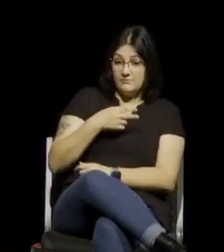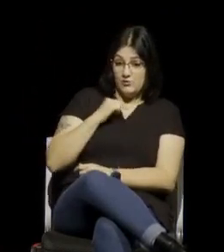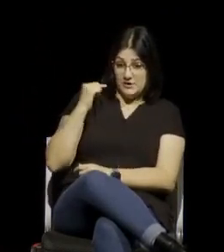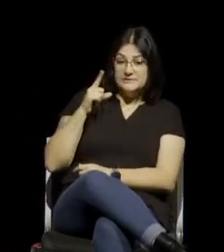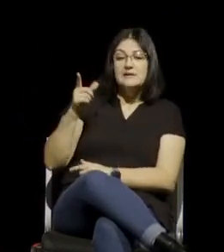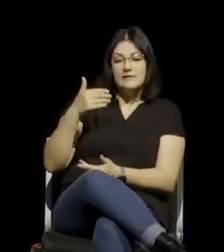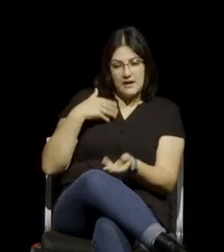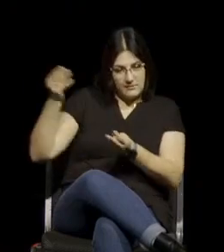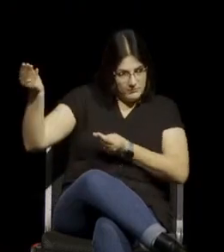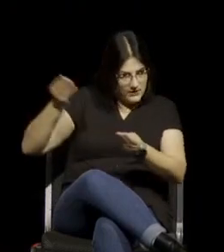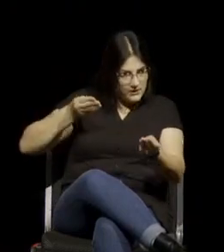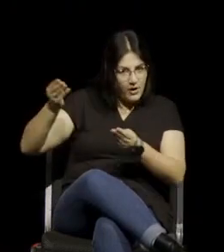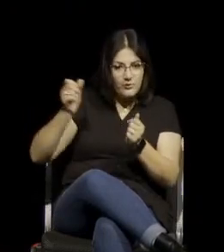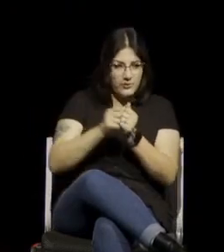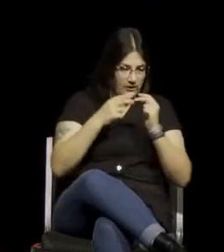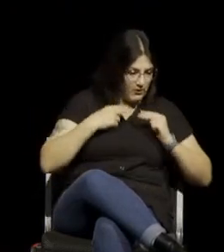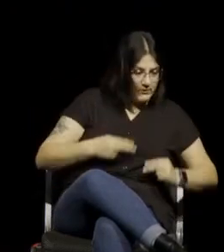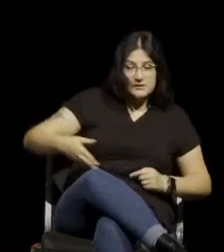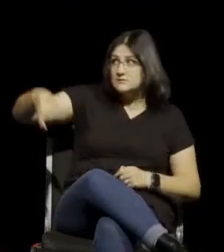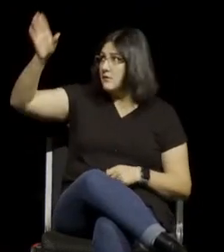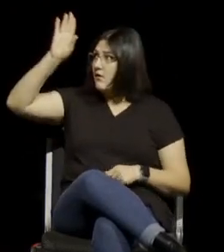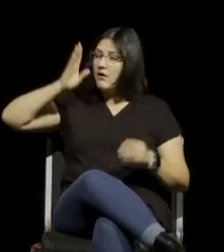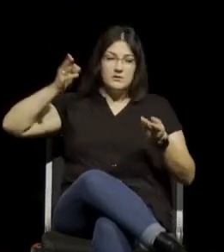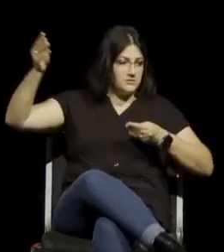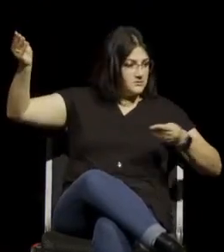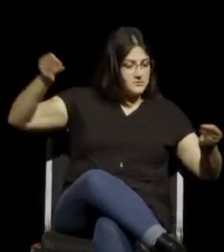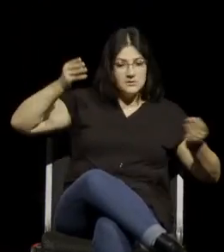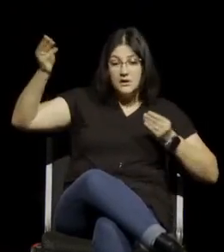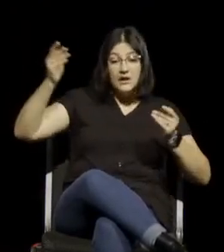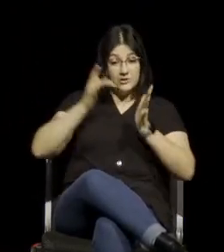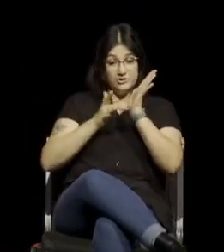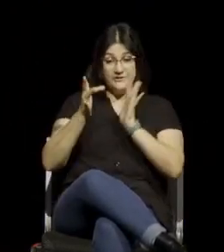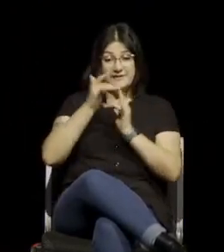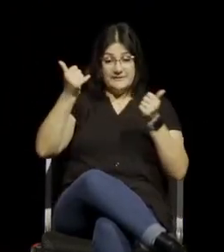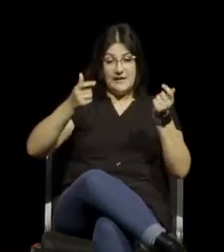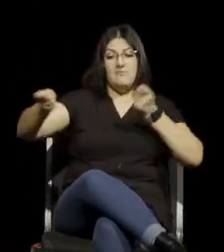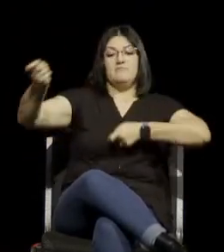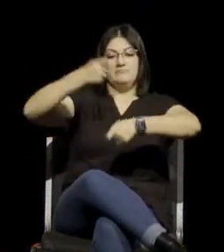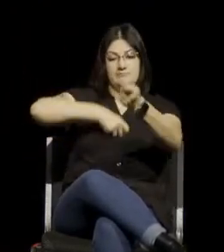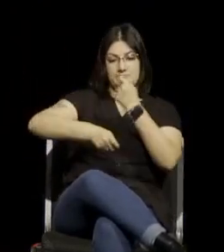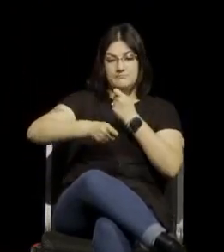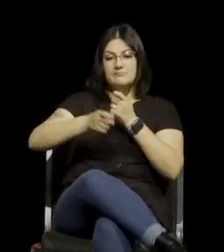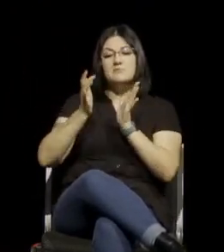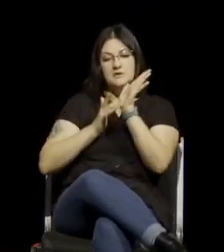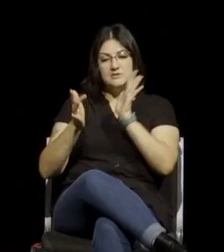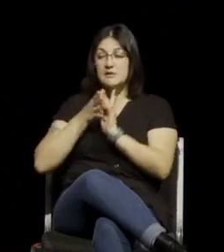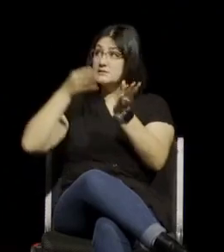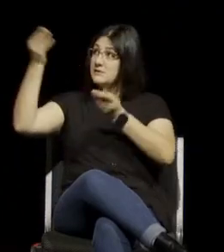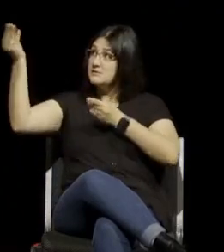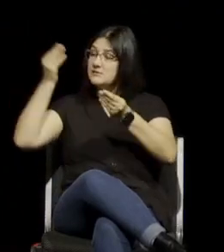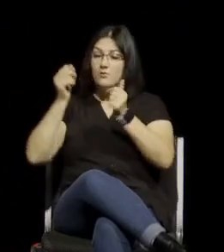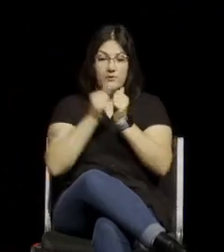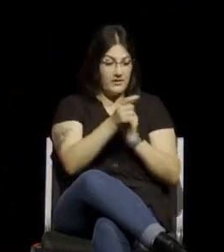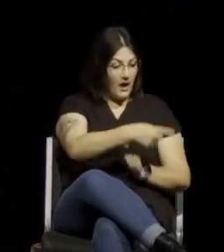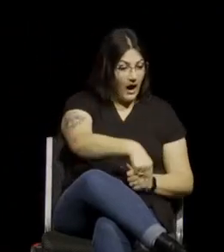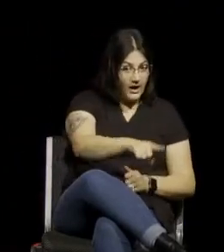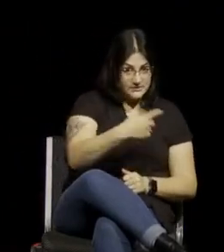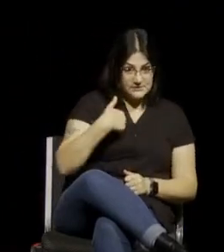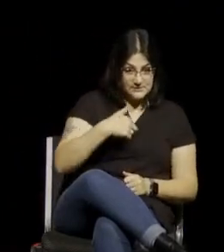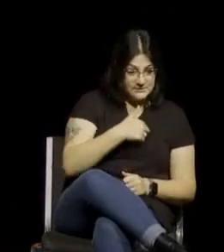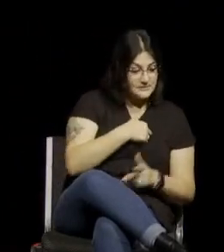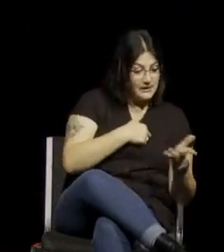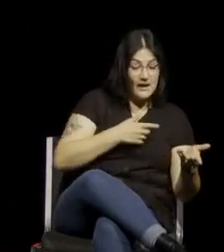as mediators between humans and God. Jesus now serves as mediator between us and